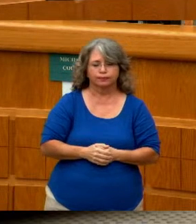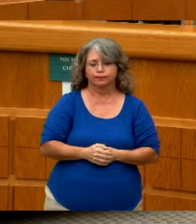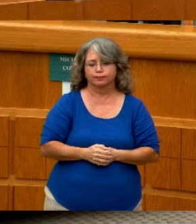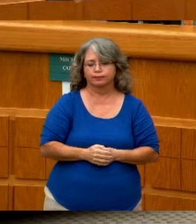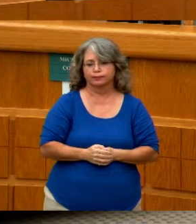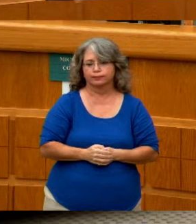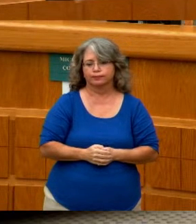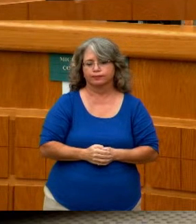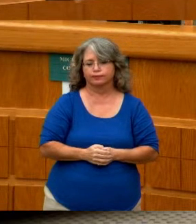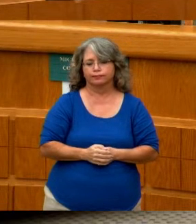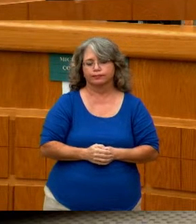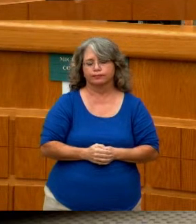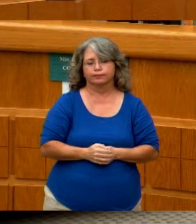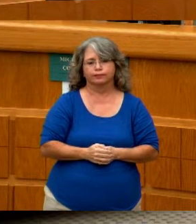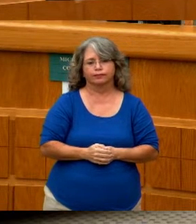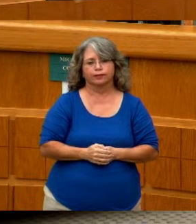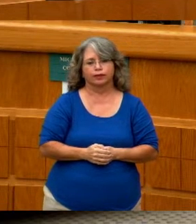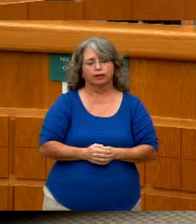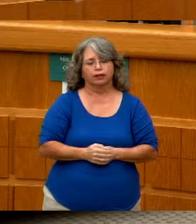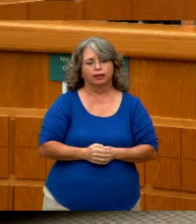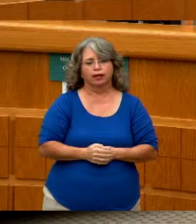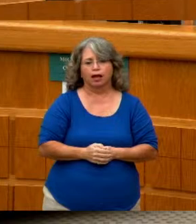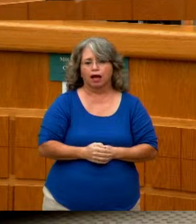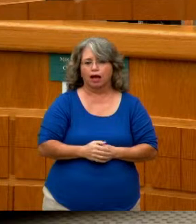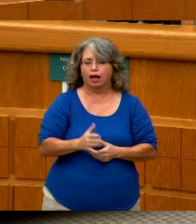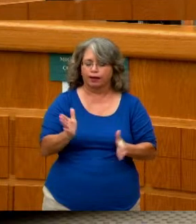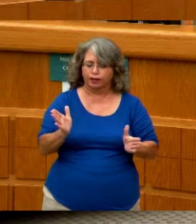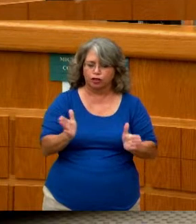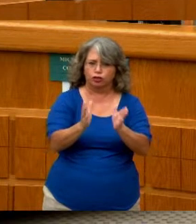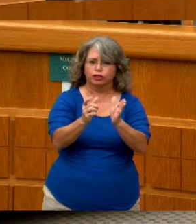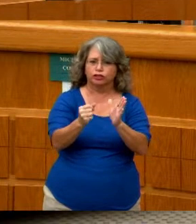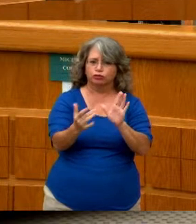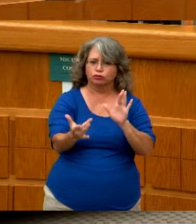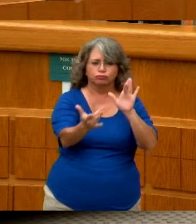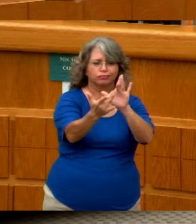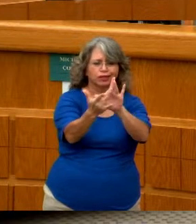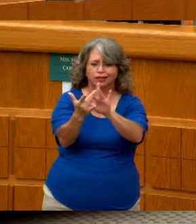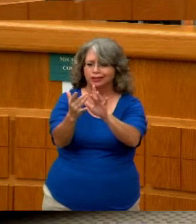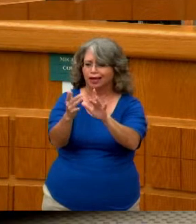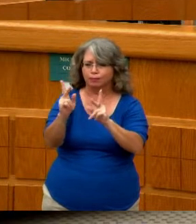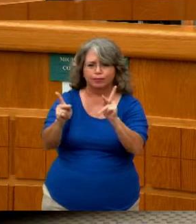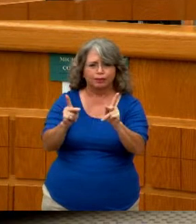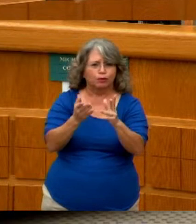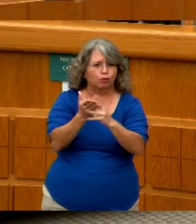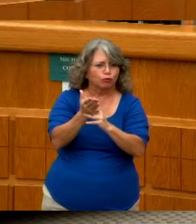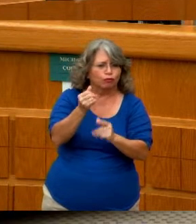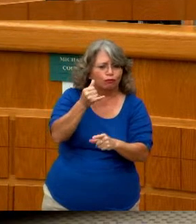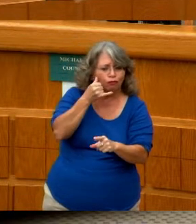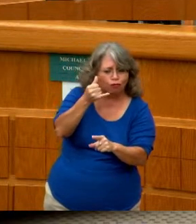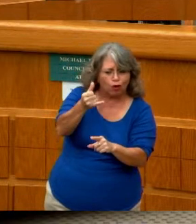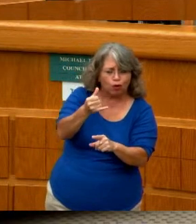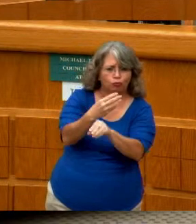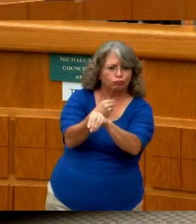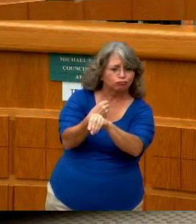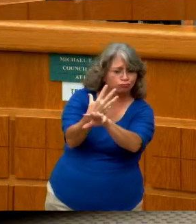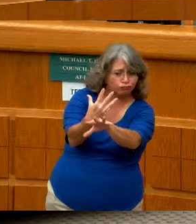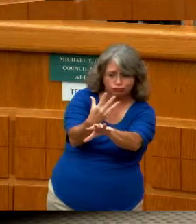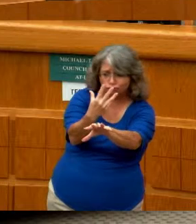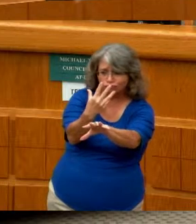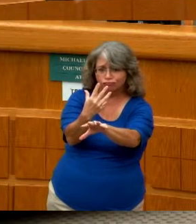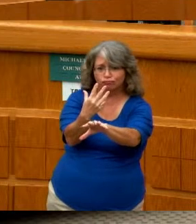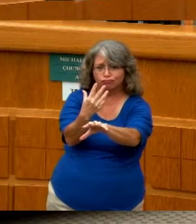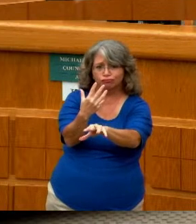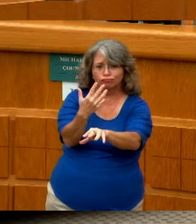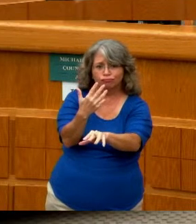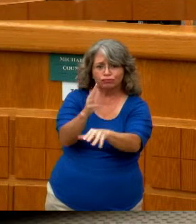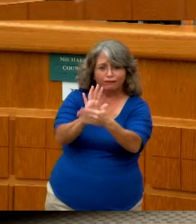And I want you to absolutely reach out to people with all the ability you have through the telephone and